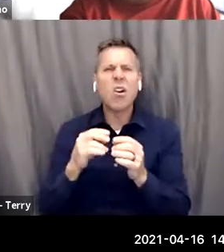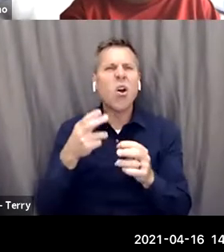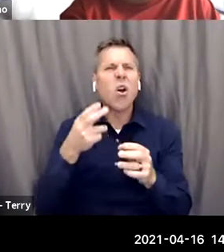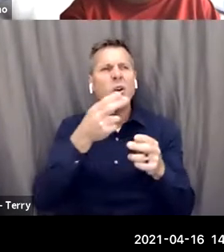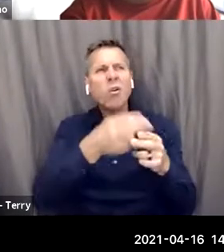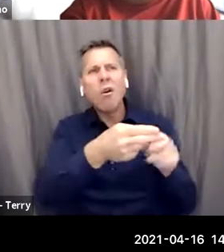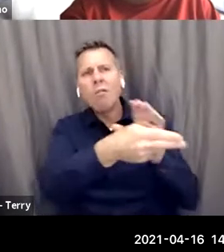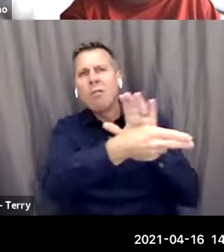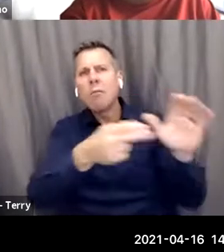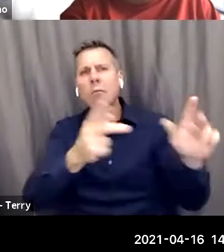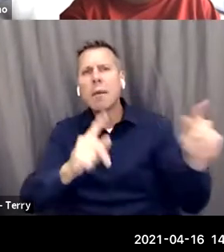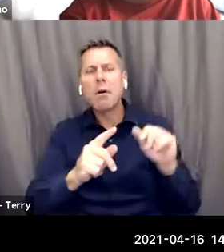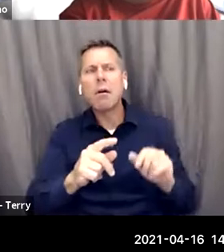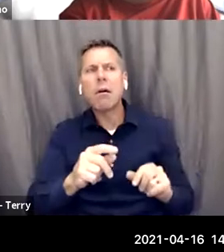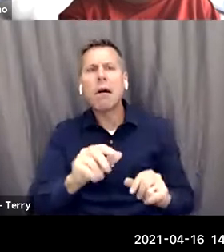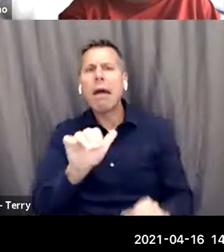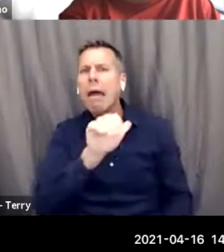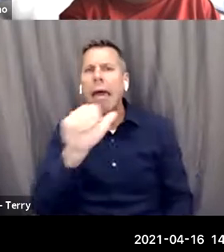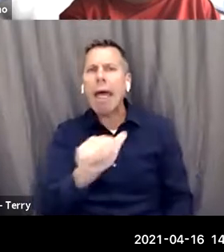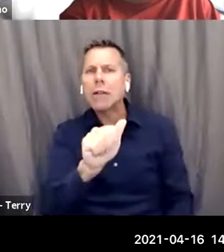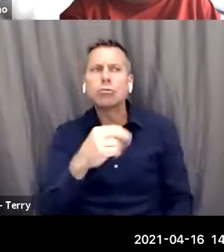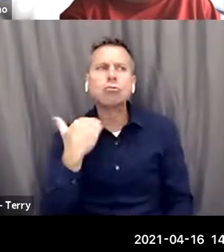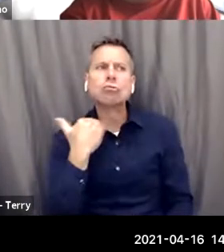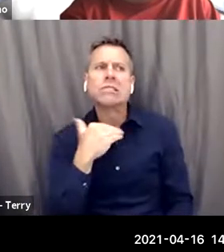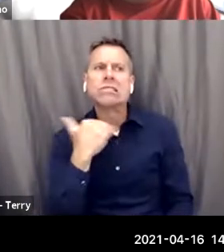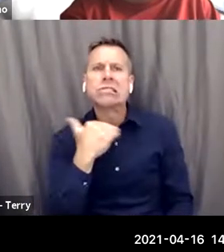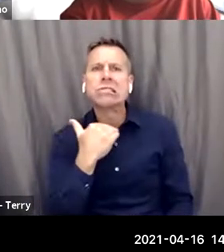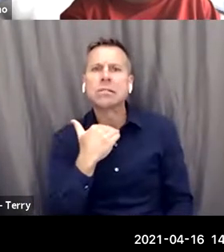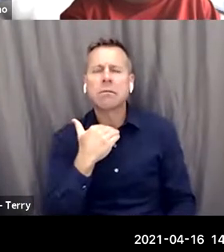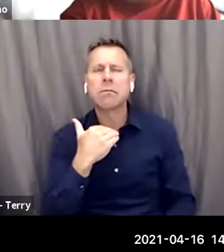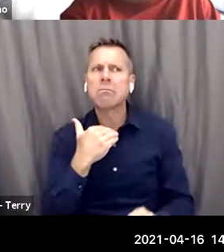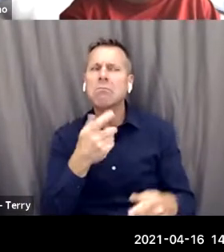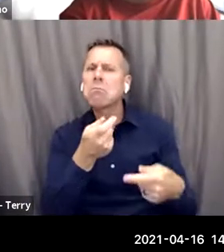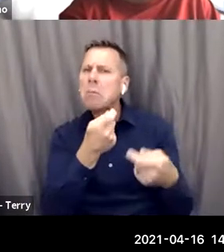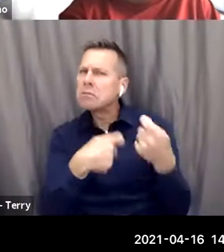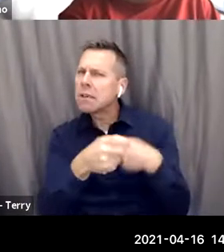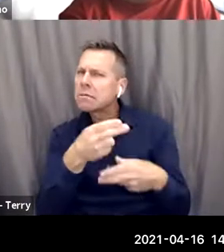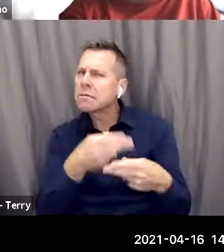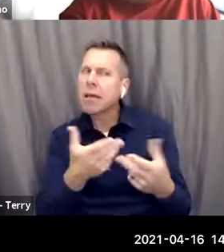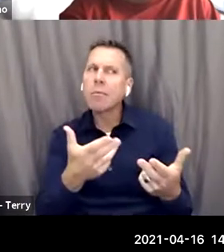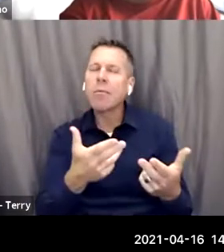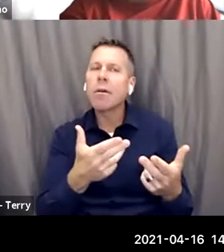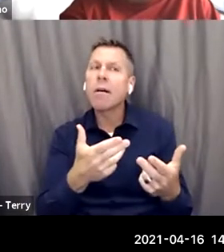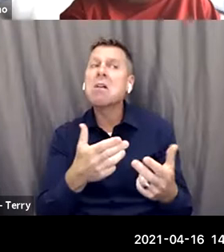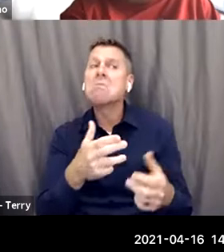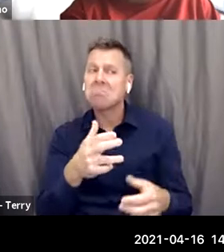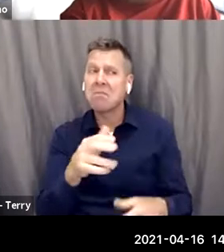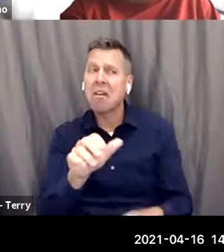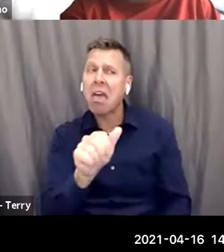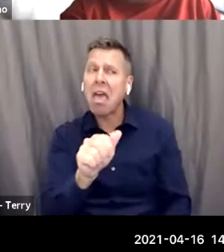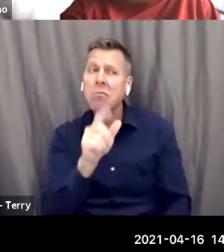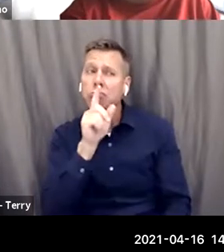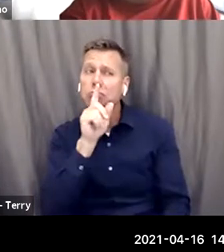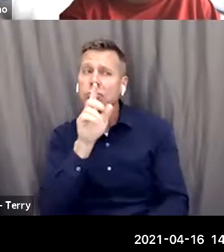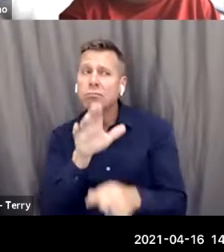at promise, which sounds a little awkward to me, honestly, but the power behind it was so significant to me that I thought